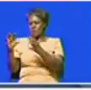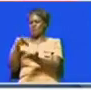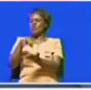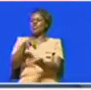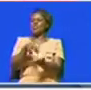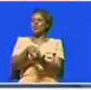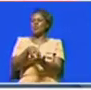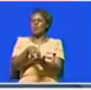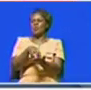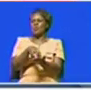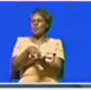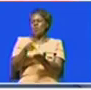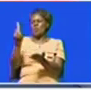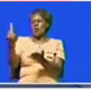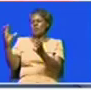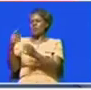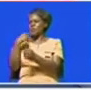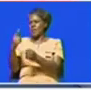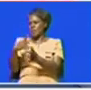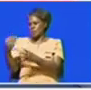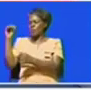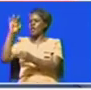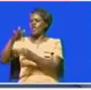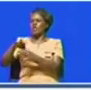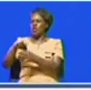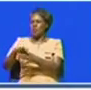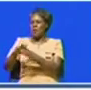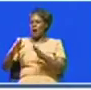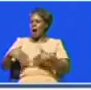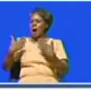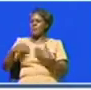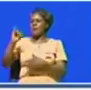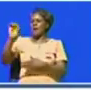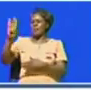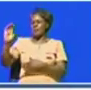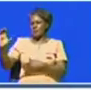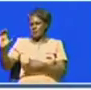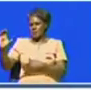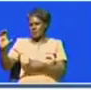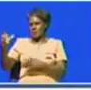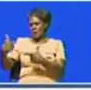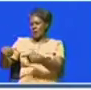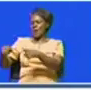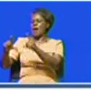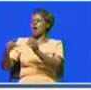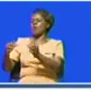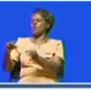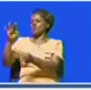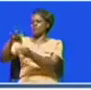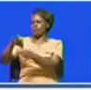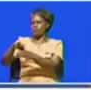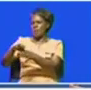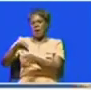this respect. Yes. With one end saying, we will go to the elections. We are happy with the IEBC the way it is. Let's allow them the opportunity to do